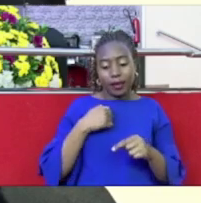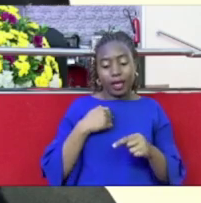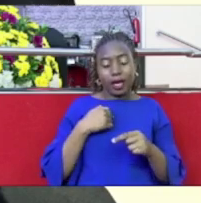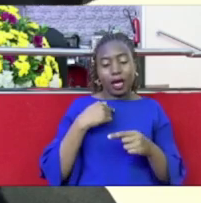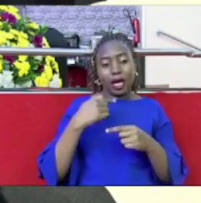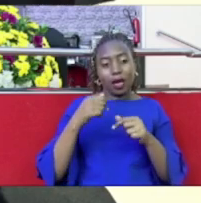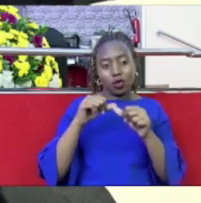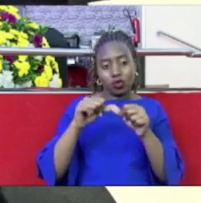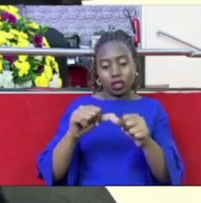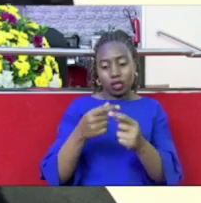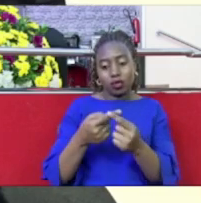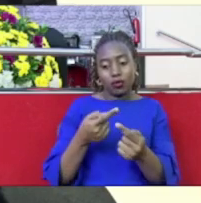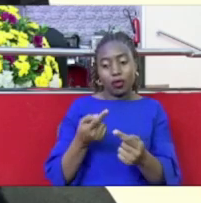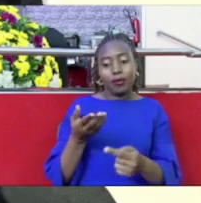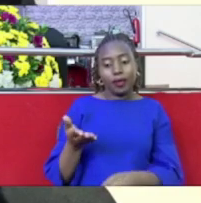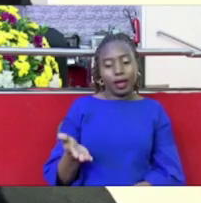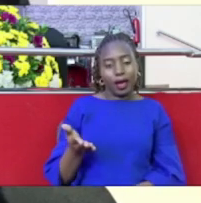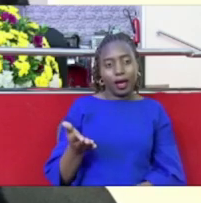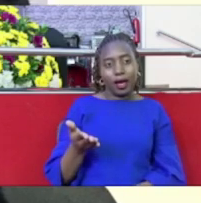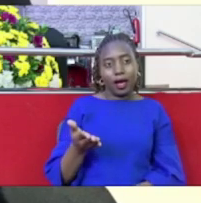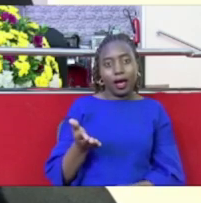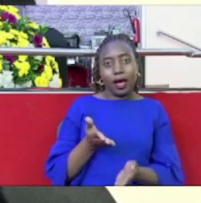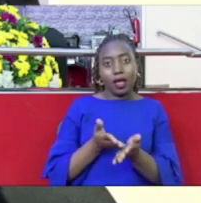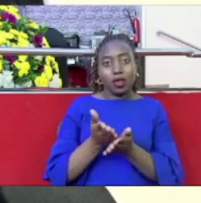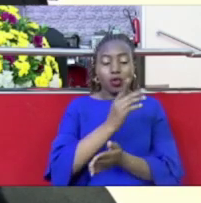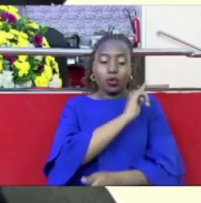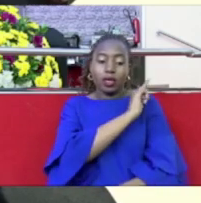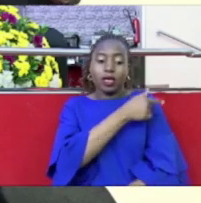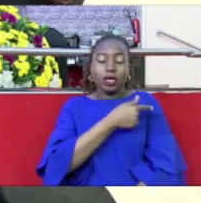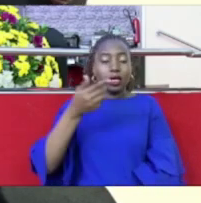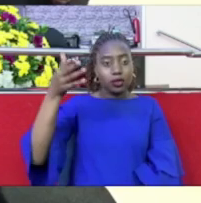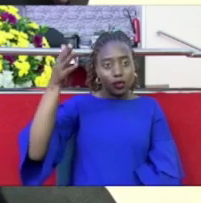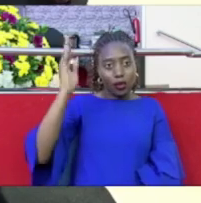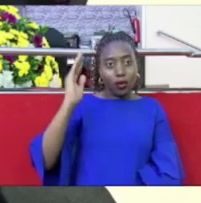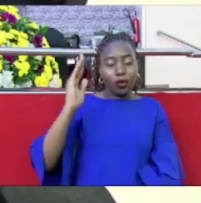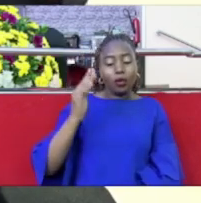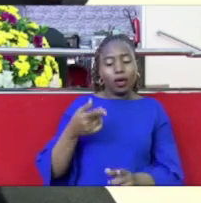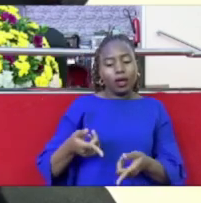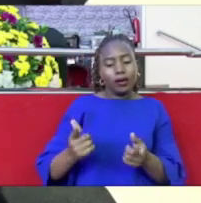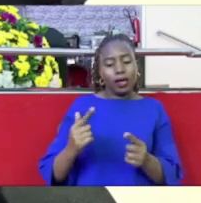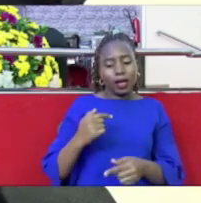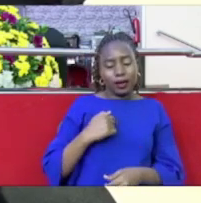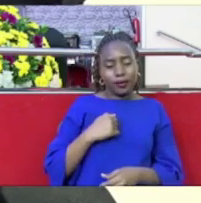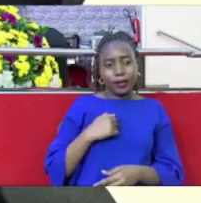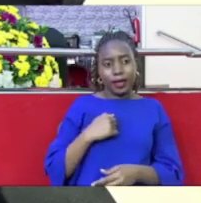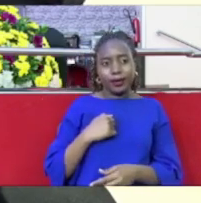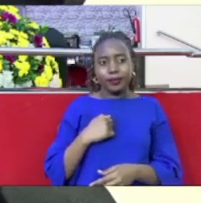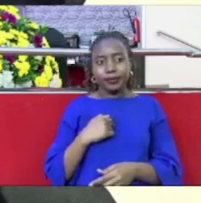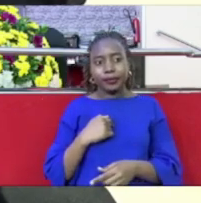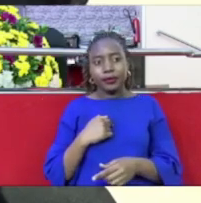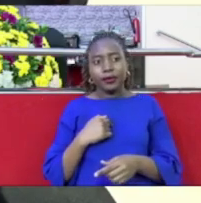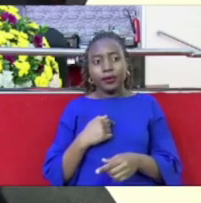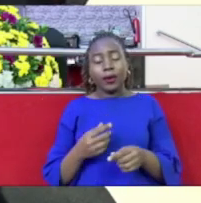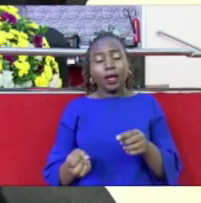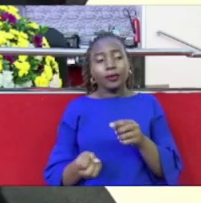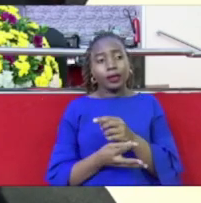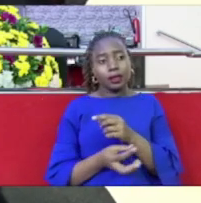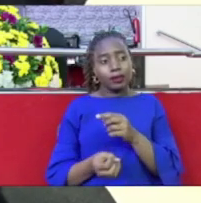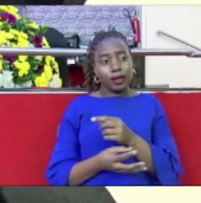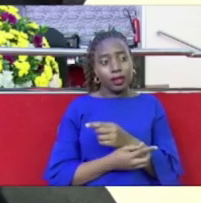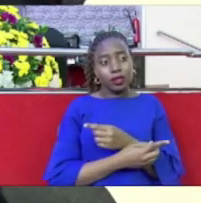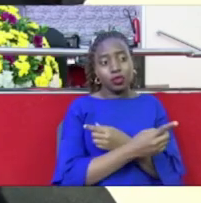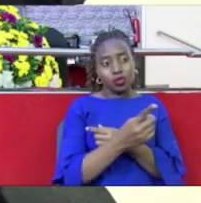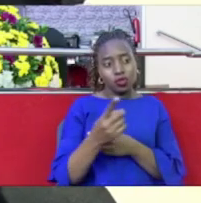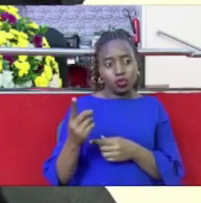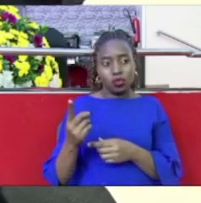kubali nianze kuanzia hapo. And by the grace of God, na kwa neema yake Mwenyezi Mungu, allow me to walk with us. Unikubali nitembee nasi. In the discipline